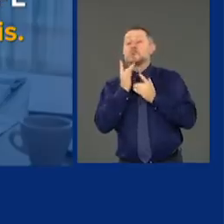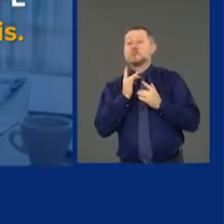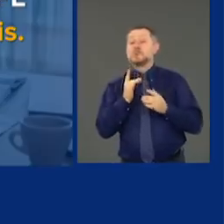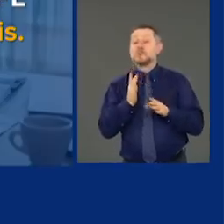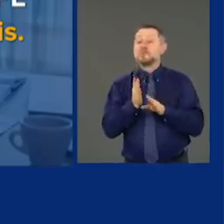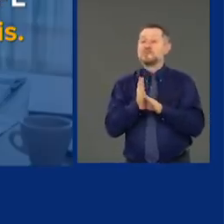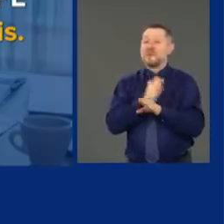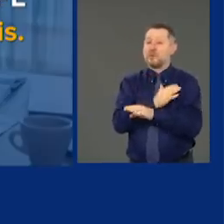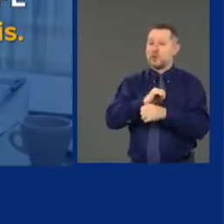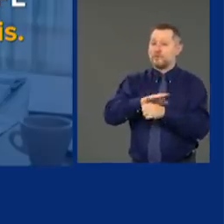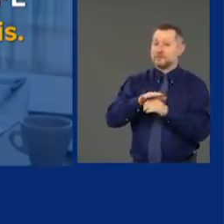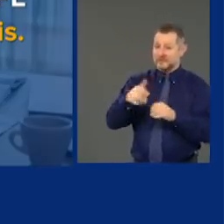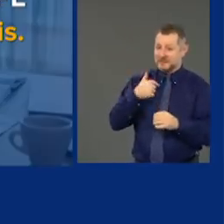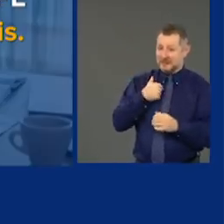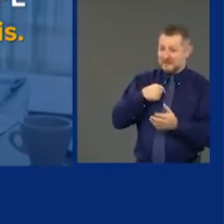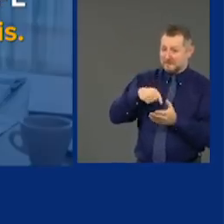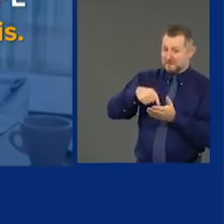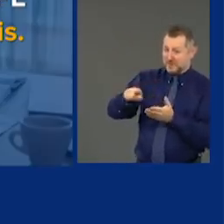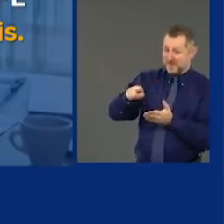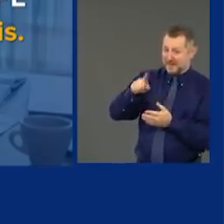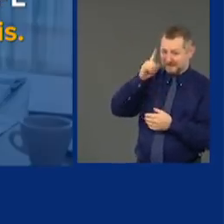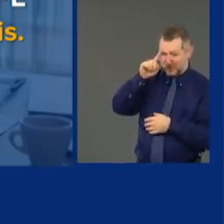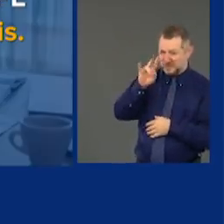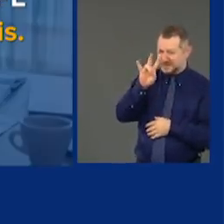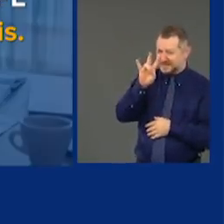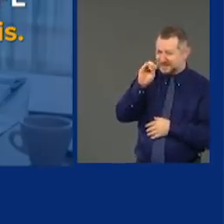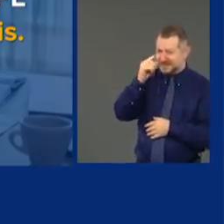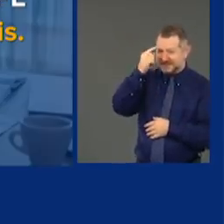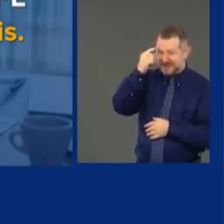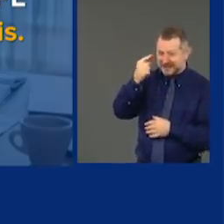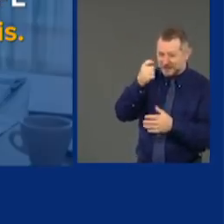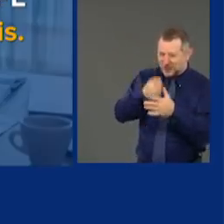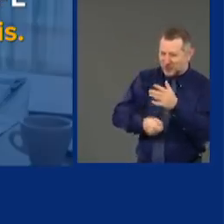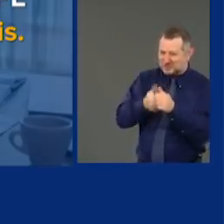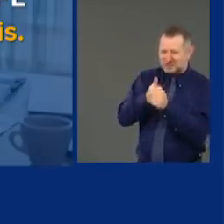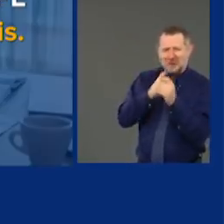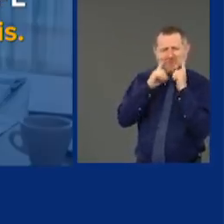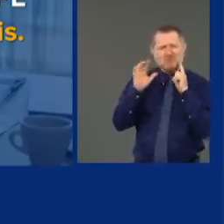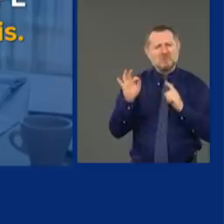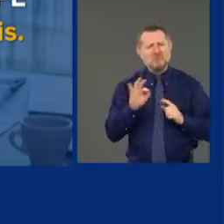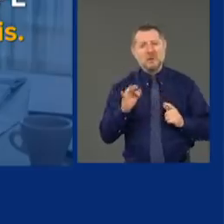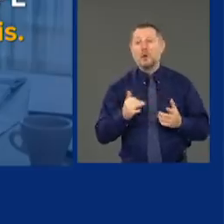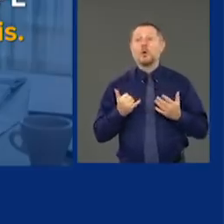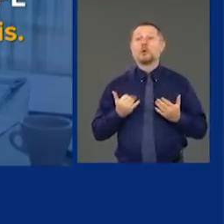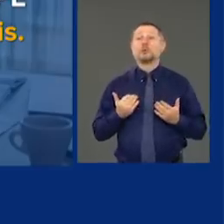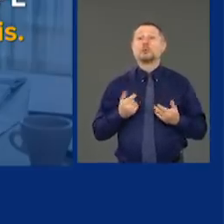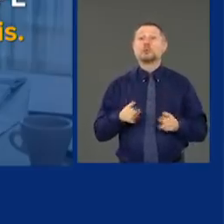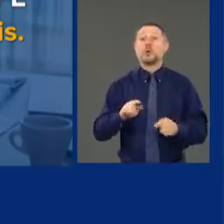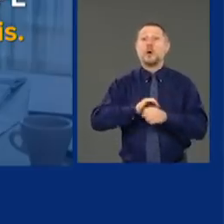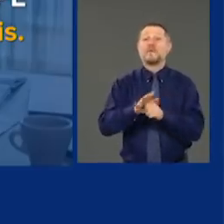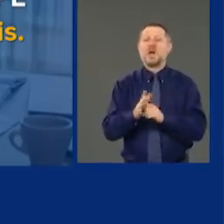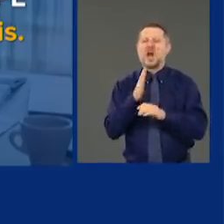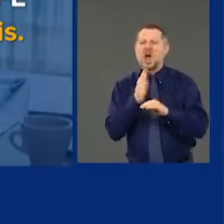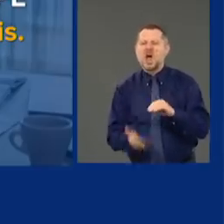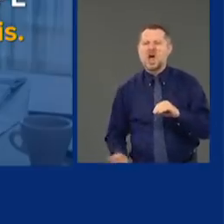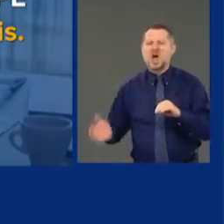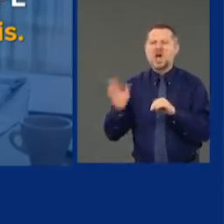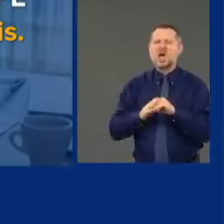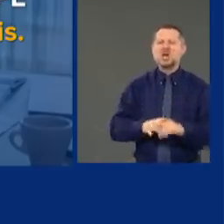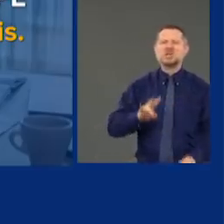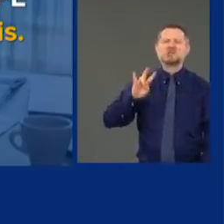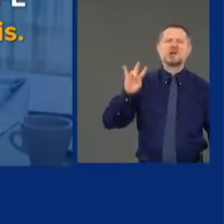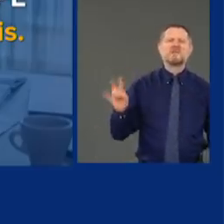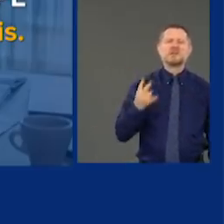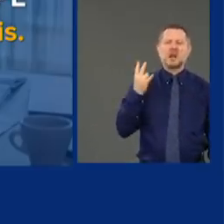were paying 70 cents for a mask. In the middle of the pandemic, $7 per mask for the